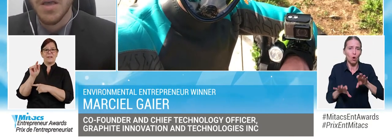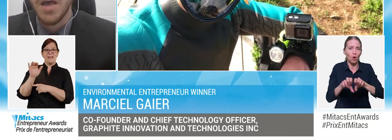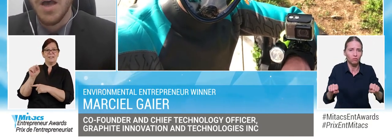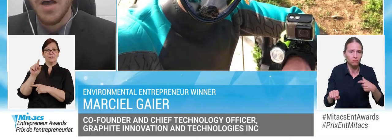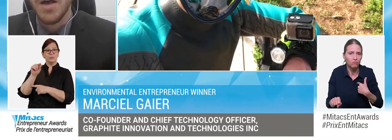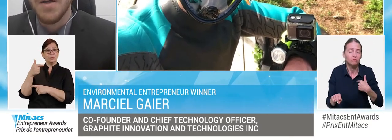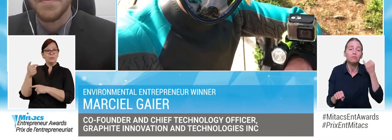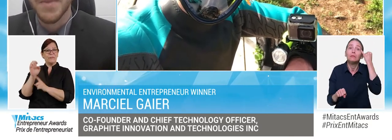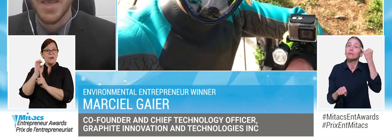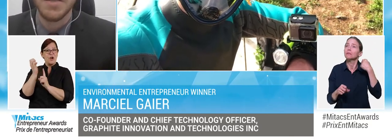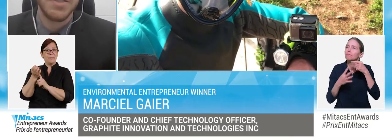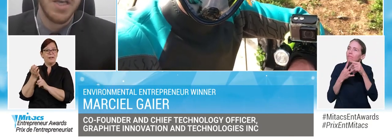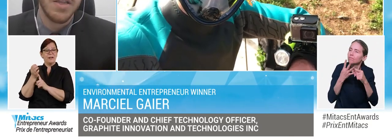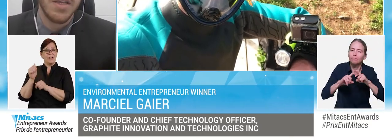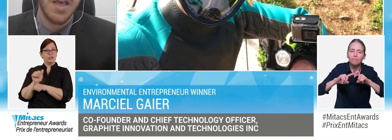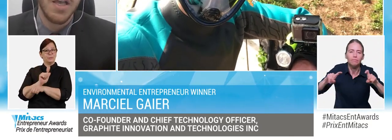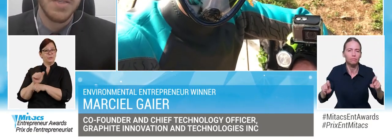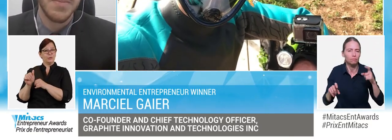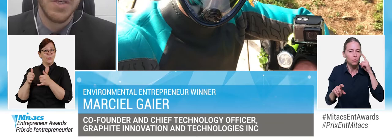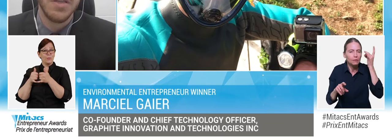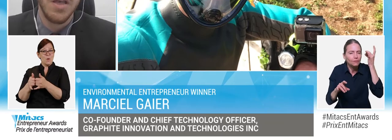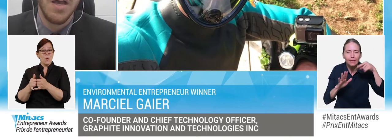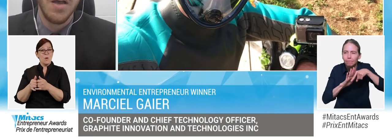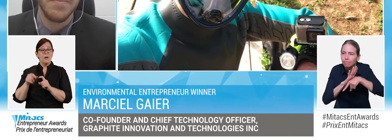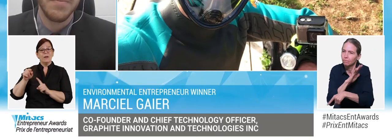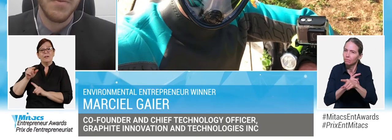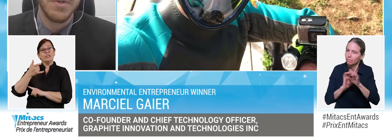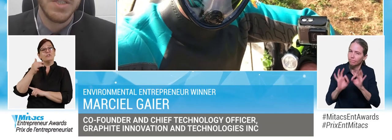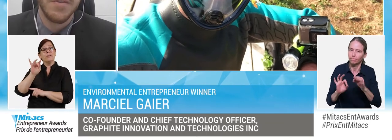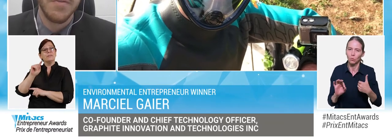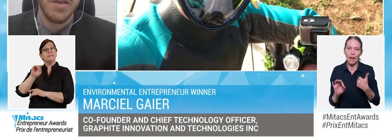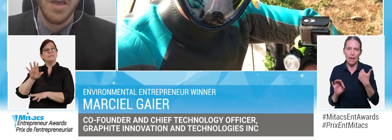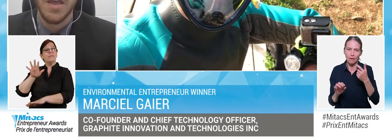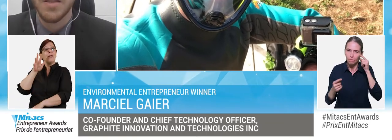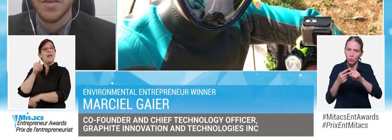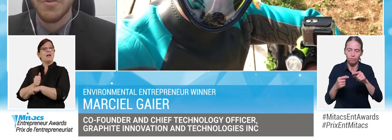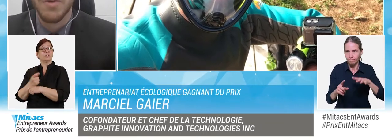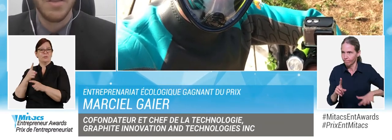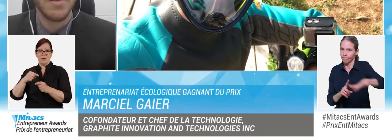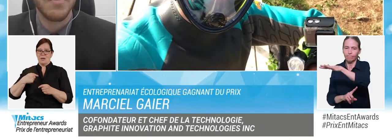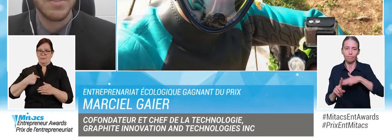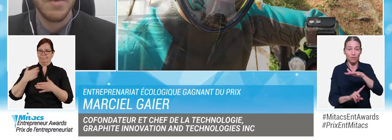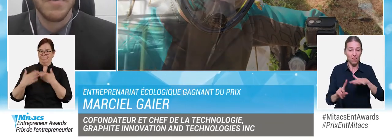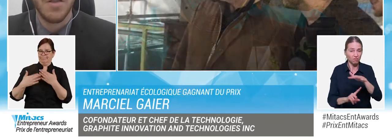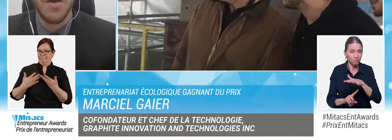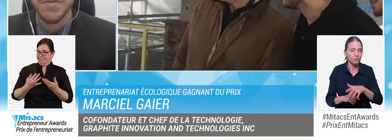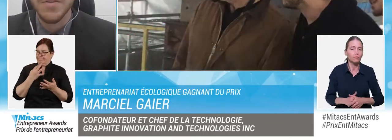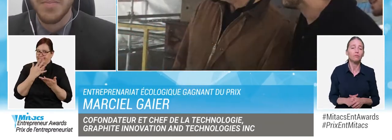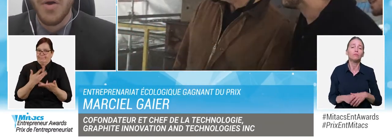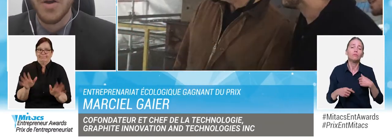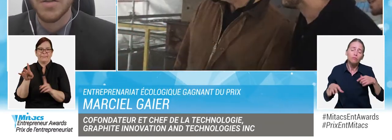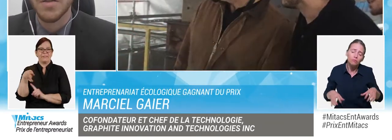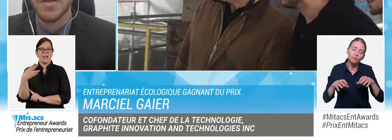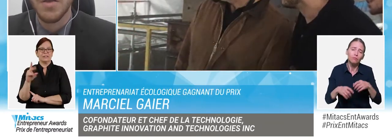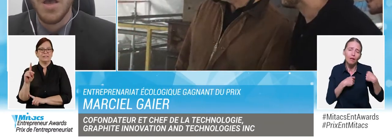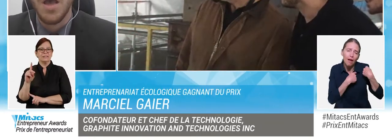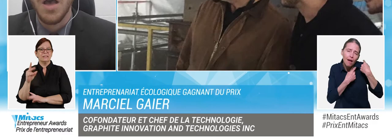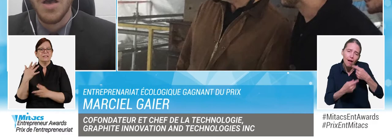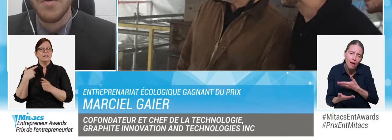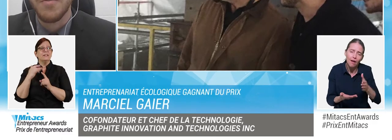entrepreneurs. And GIT has been receiving and currently receives a lot of